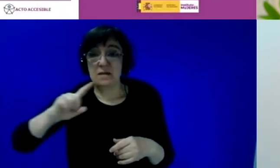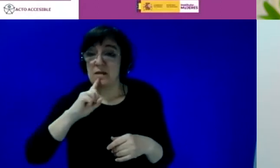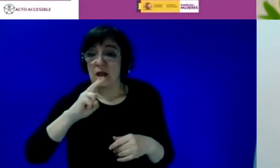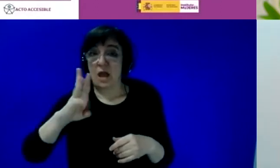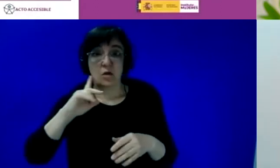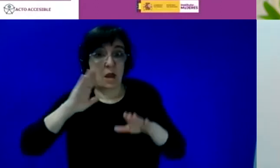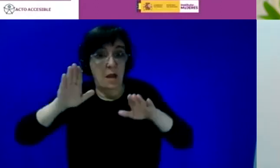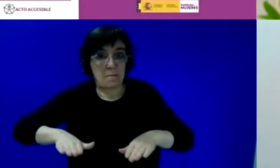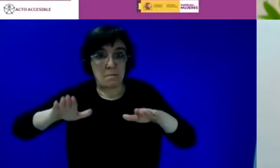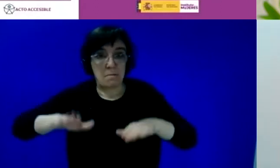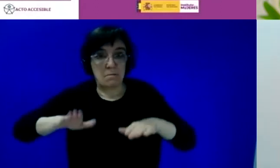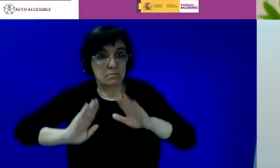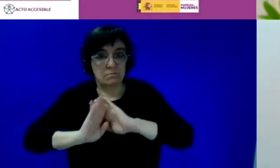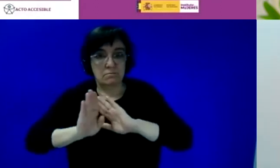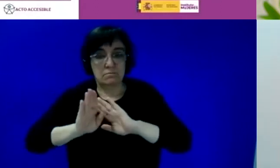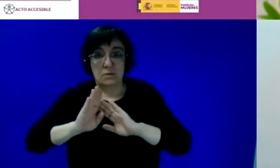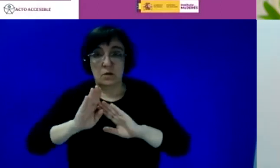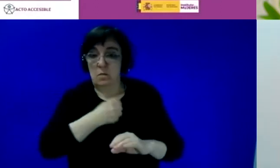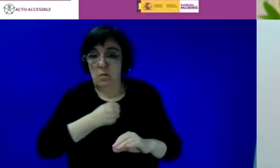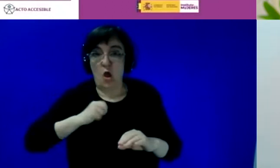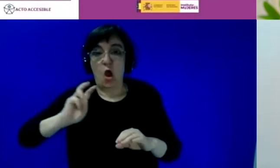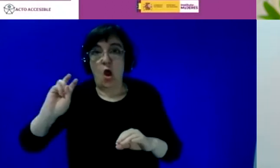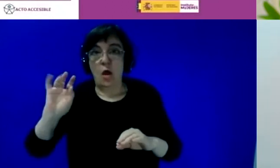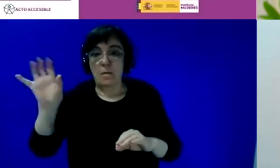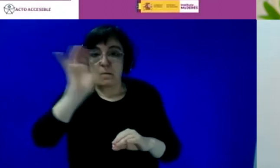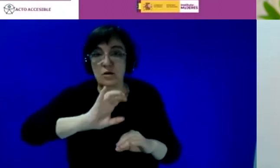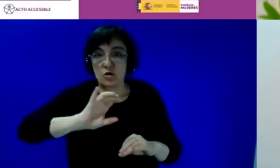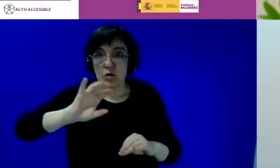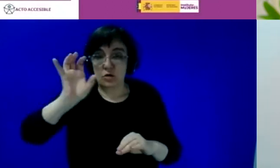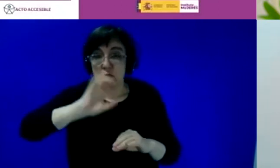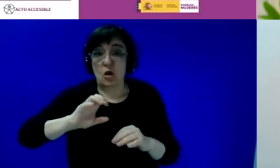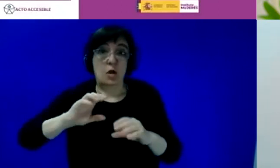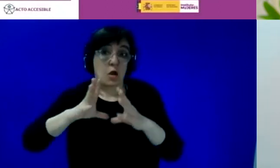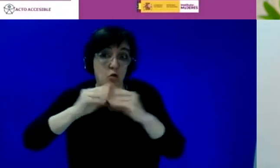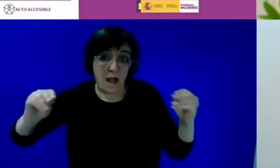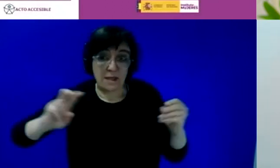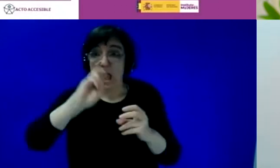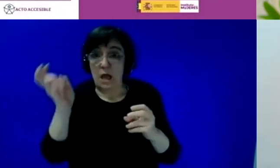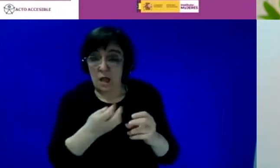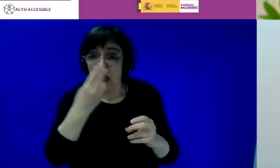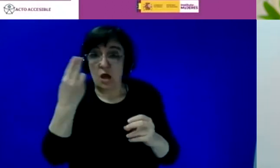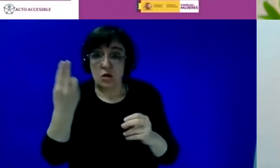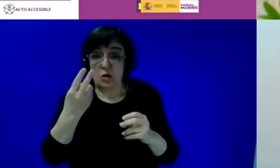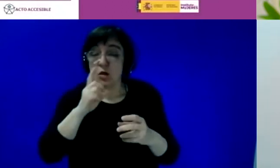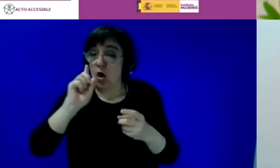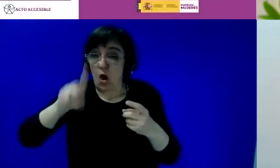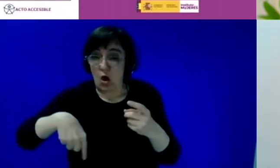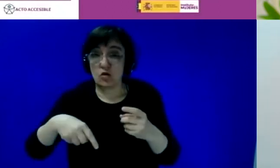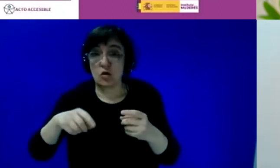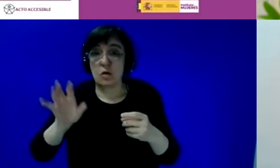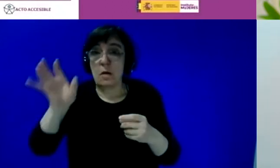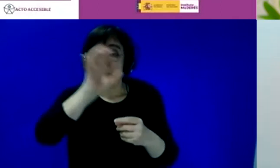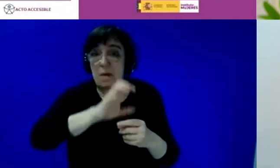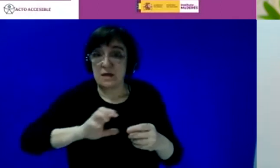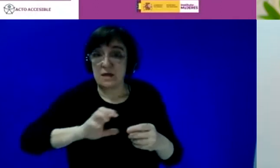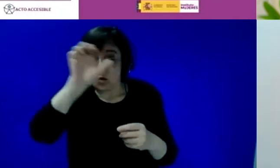countries, Romania, Slovakia, and other countries, also other European countries. And we have to make sure that there